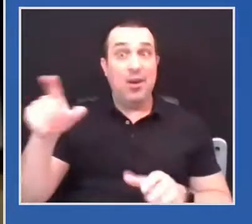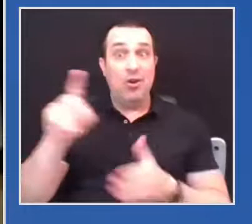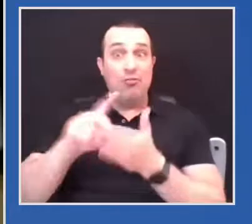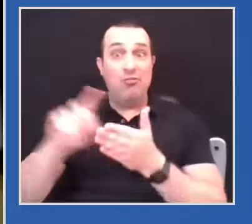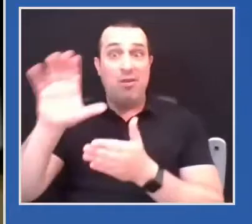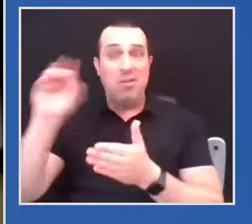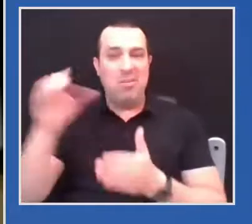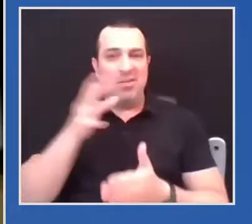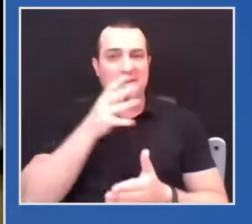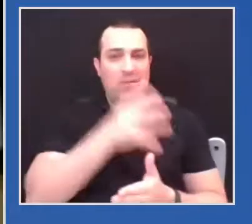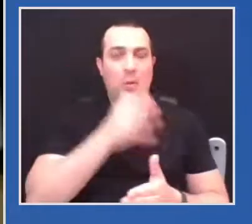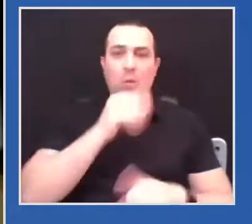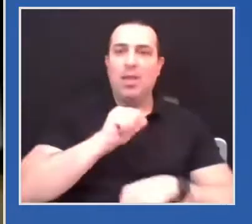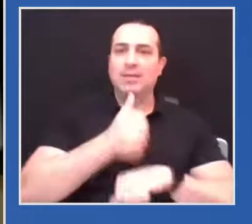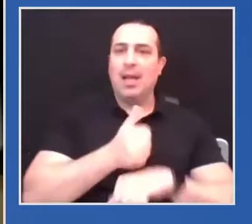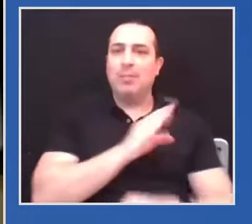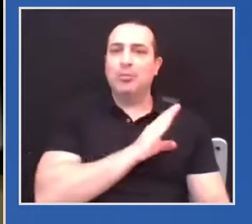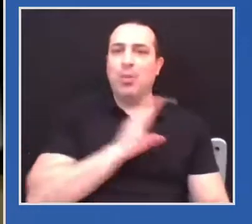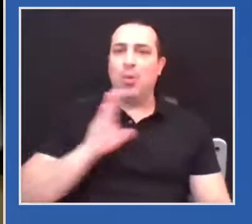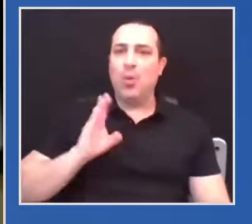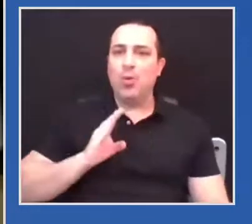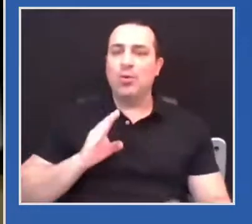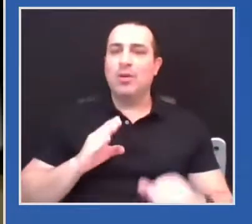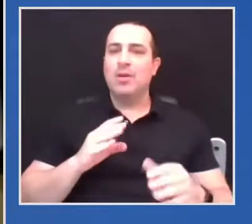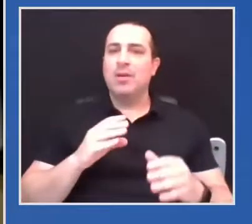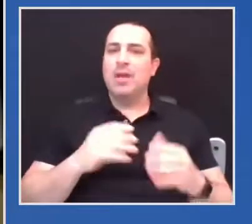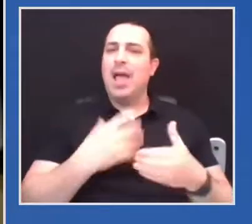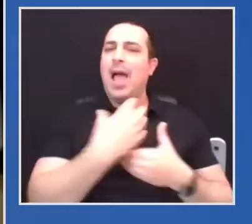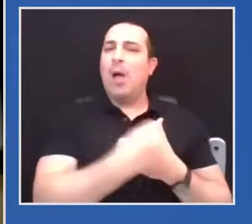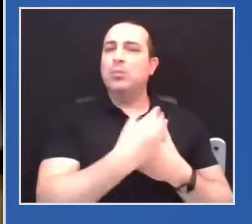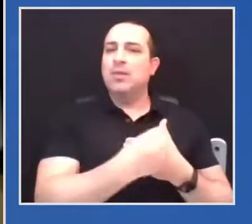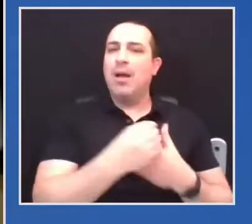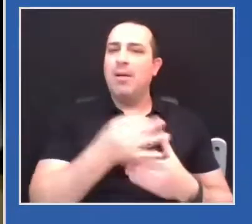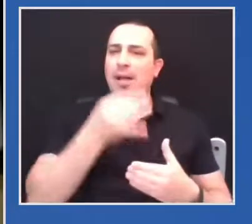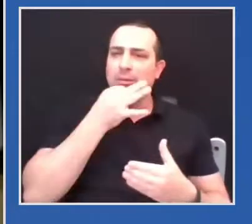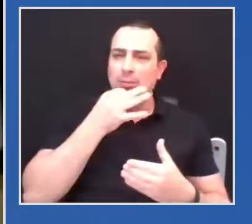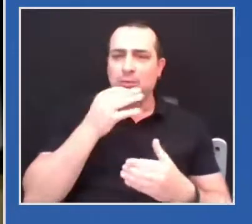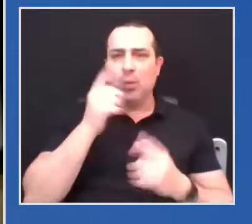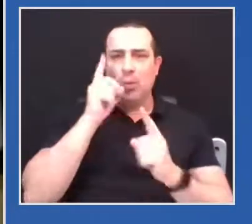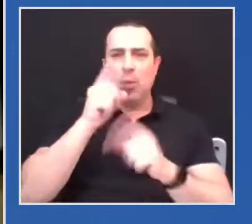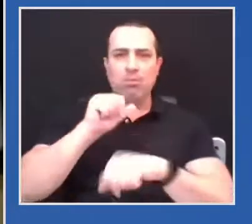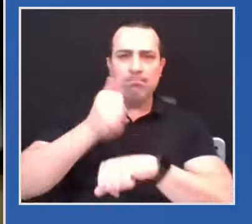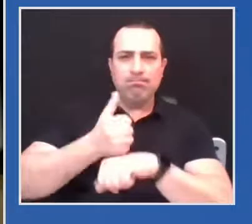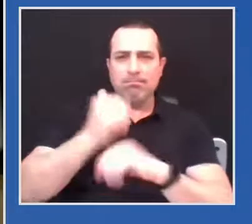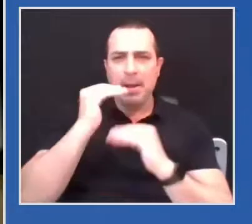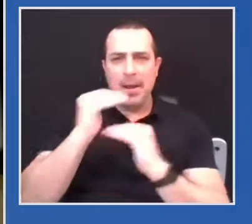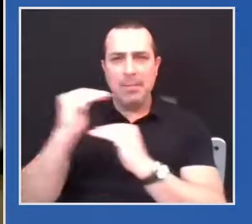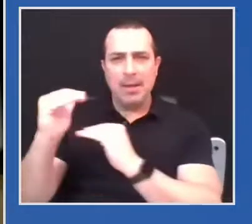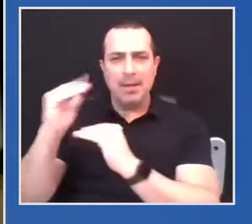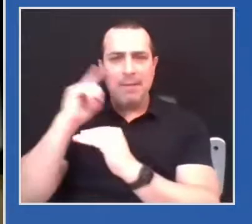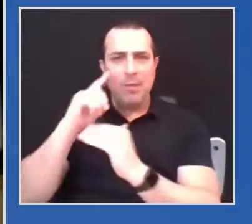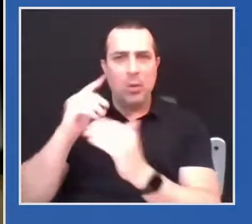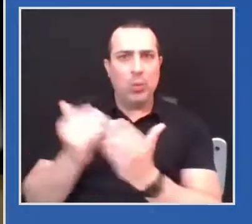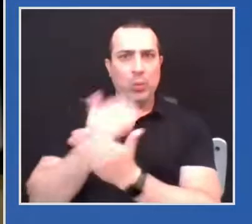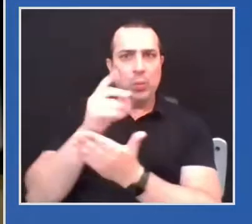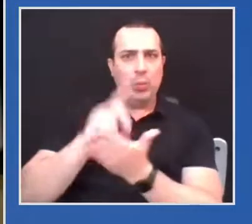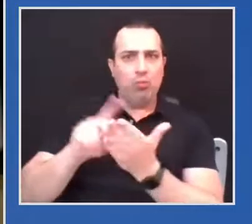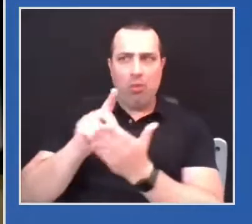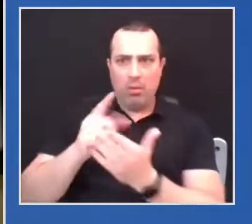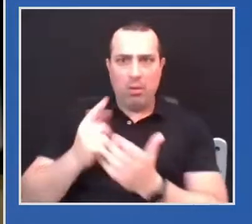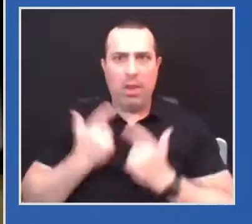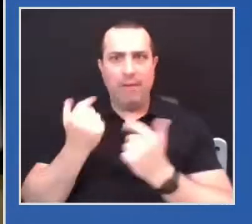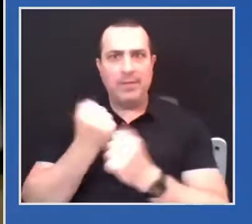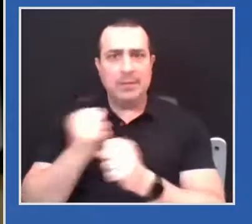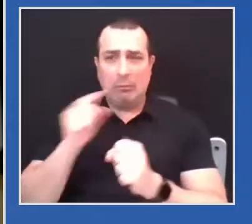countries, of outside experts to set limits on the prices of new specialty drugs that are life-saving drugs that cost an arm and a